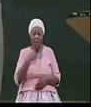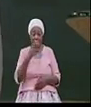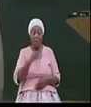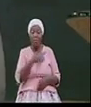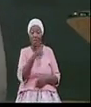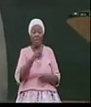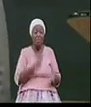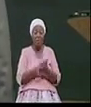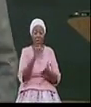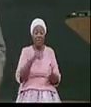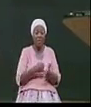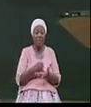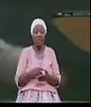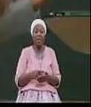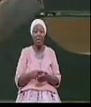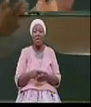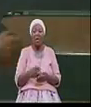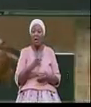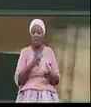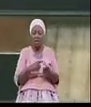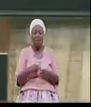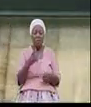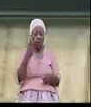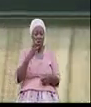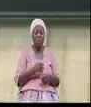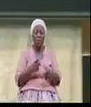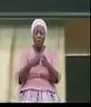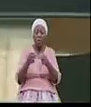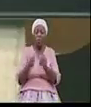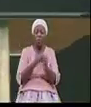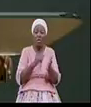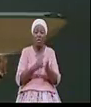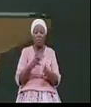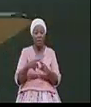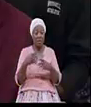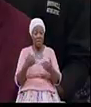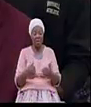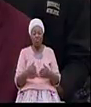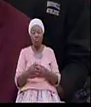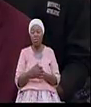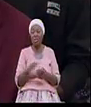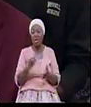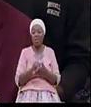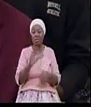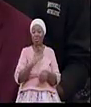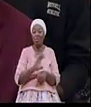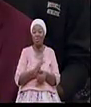the Lord 100%. They just run. But now they say, that